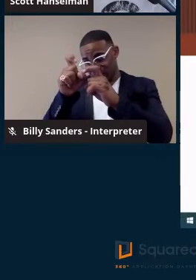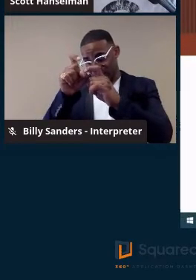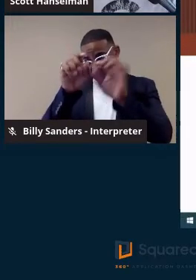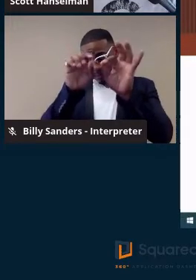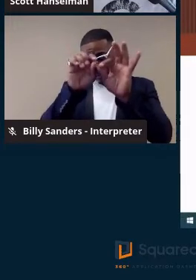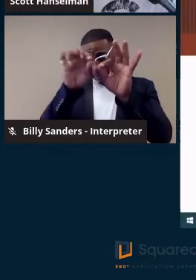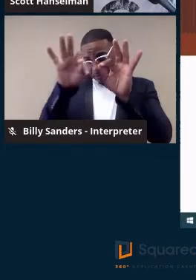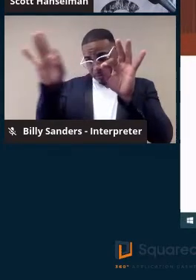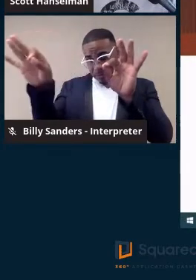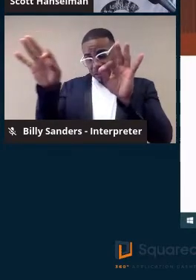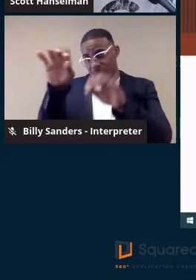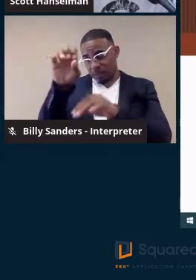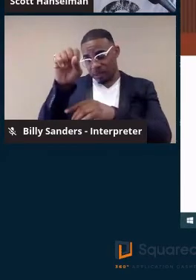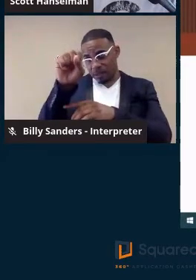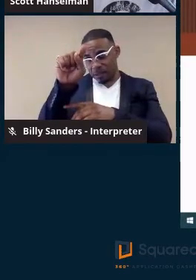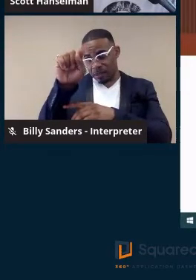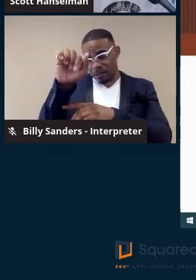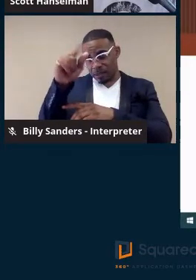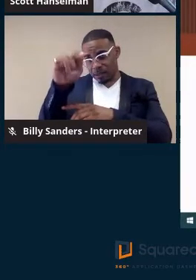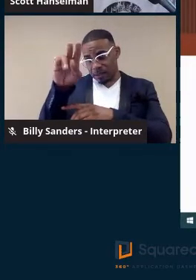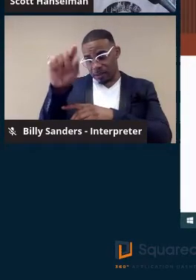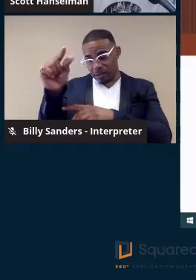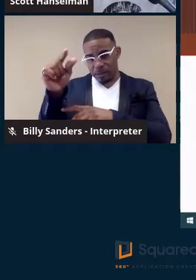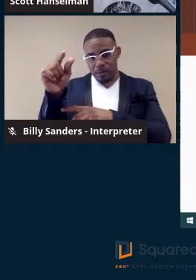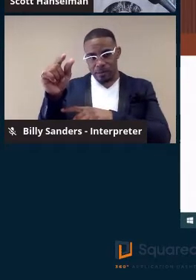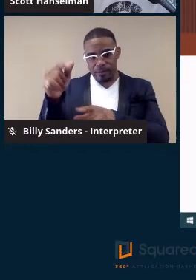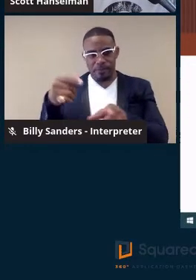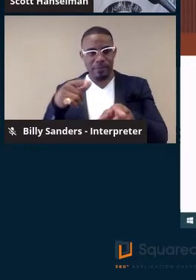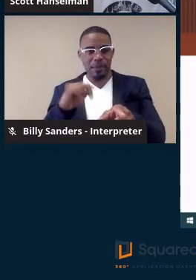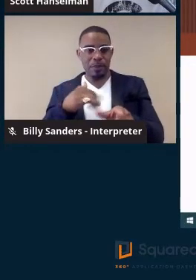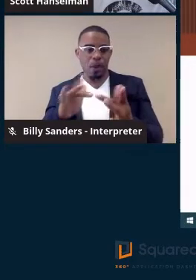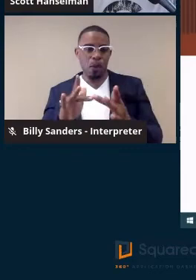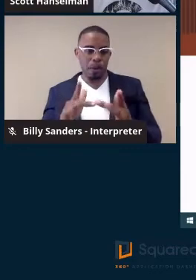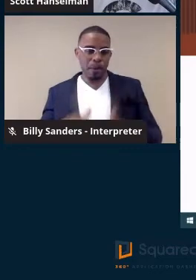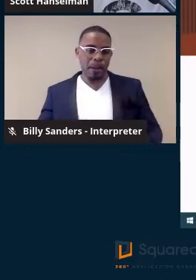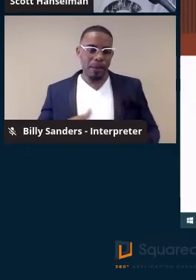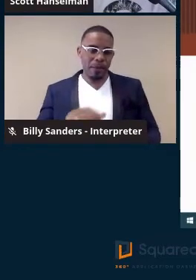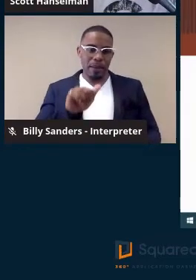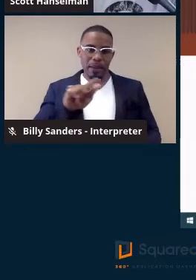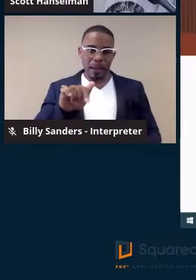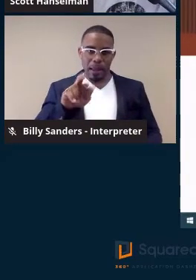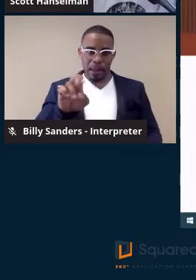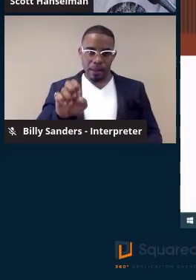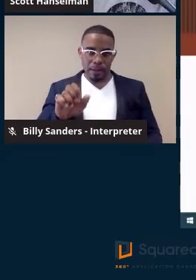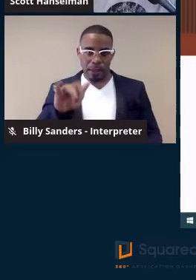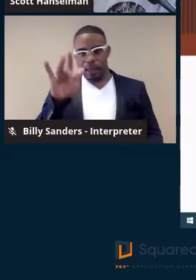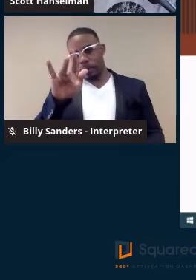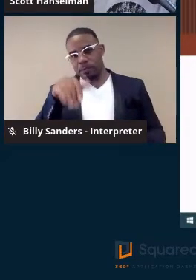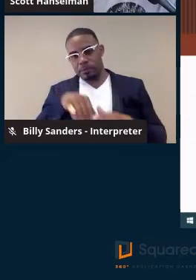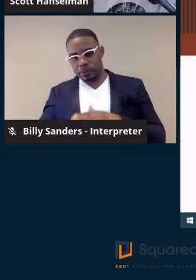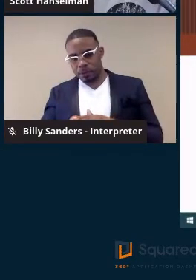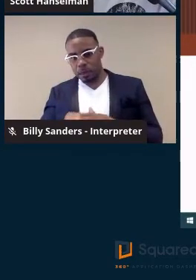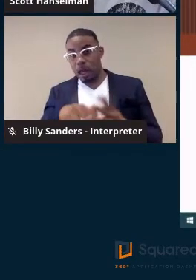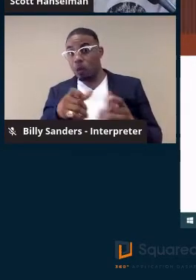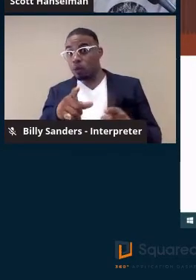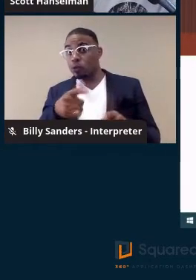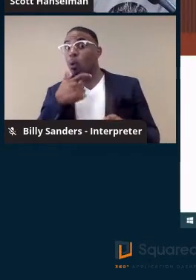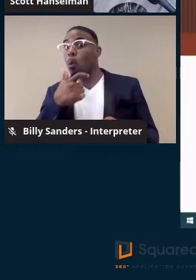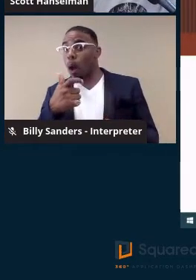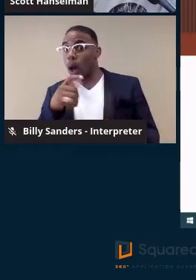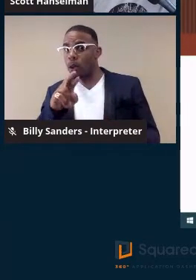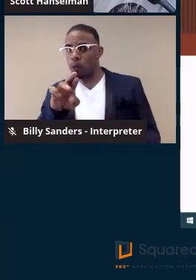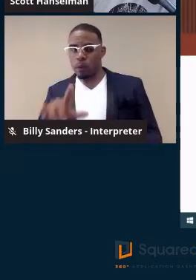staging. This is my website, living in Azure. I'll hit enter, and I want you to watch the